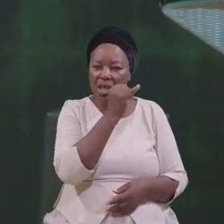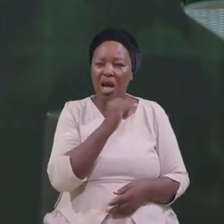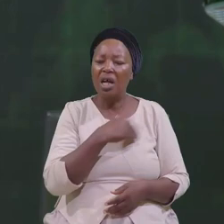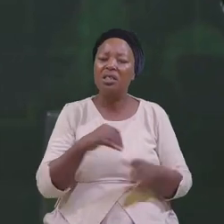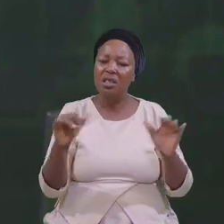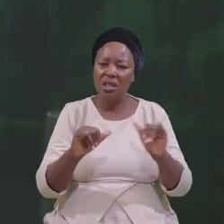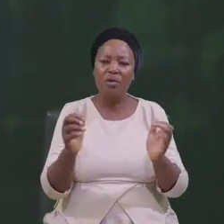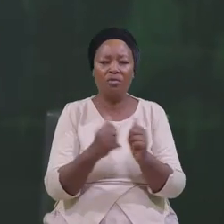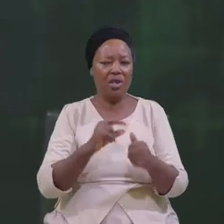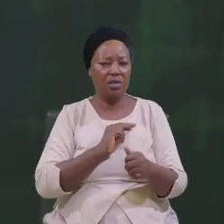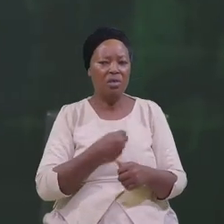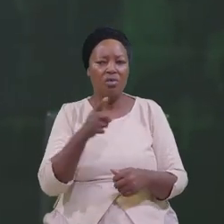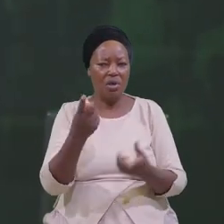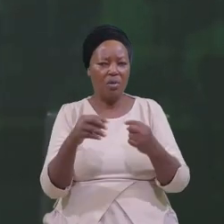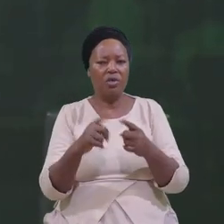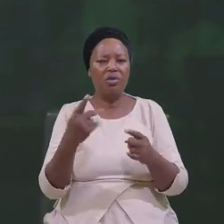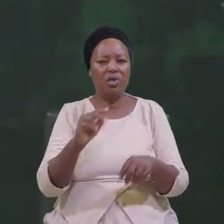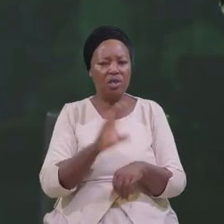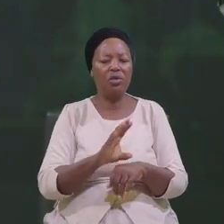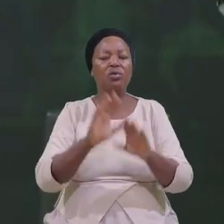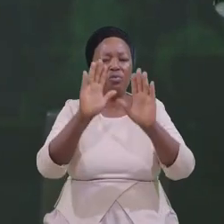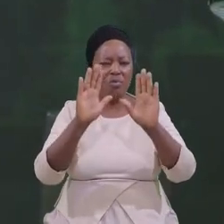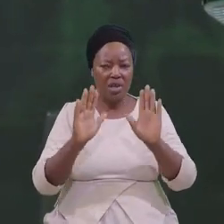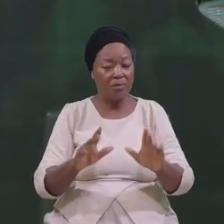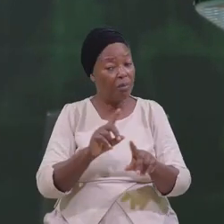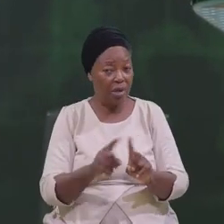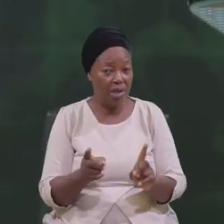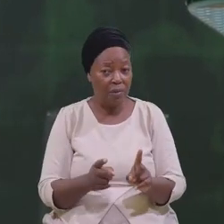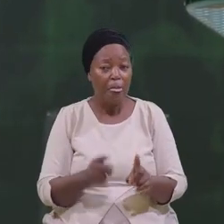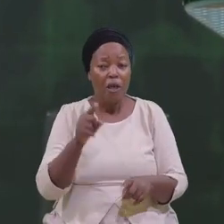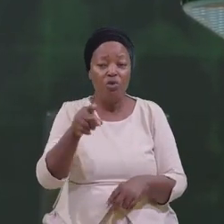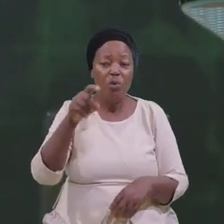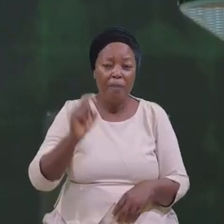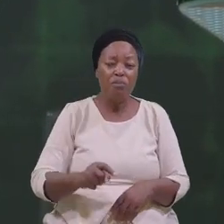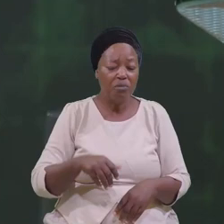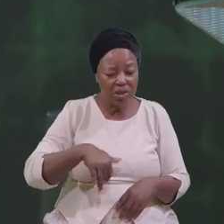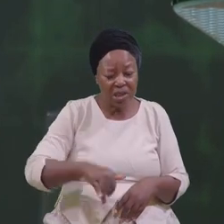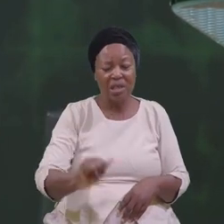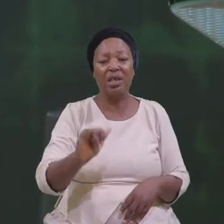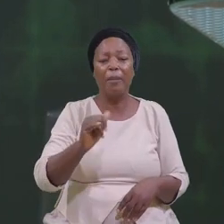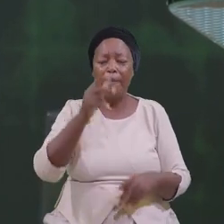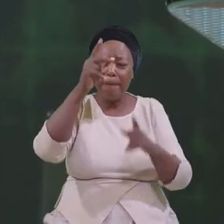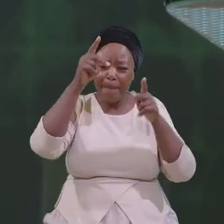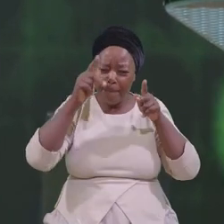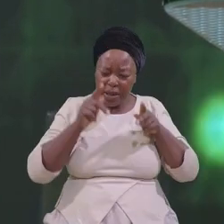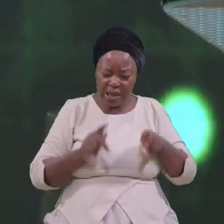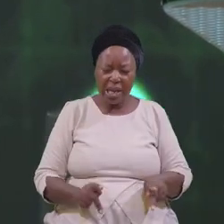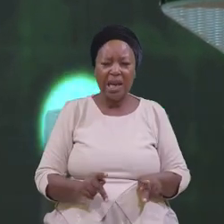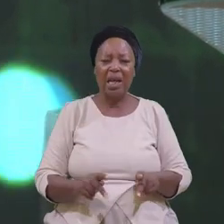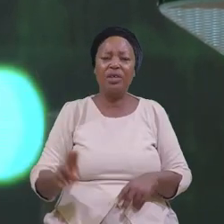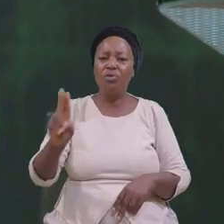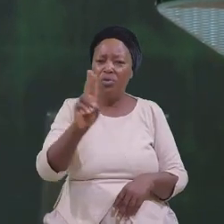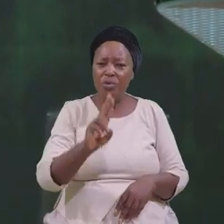with us. You are coming to the church, wonderful, but you must still personally apply